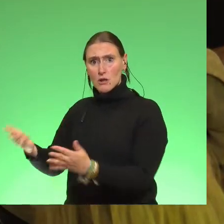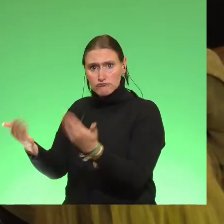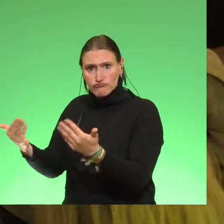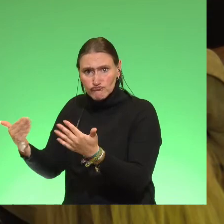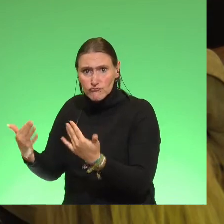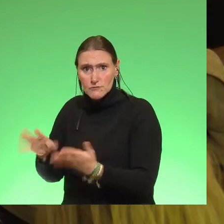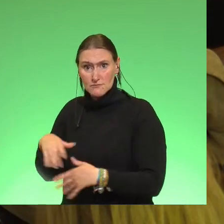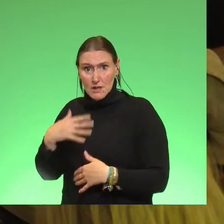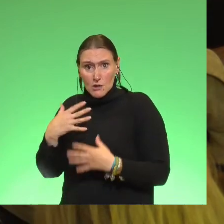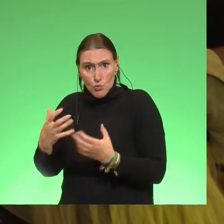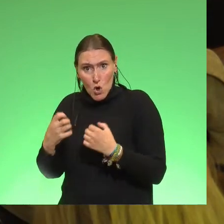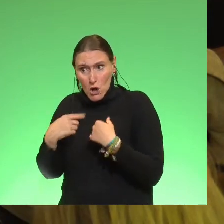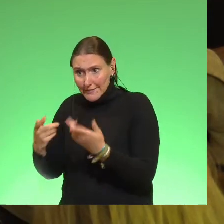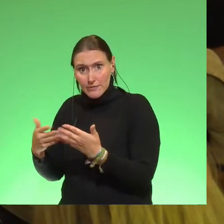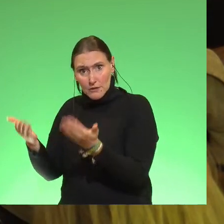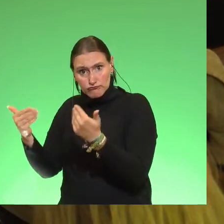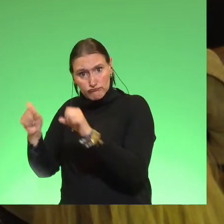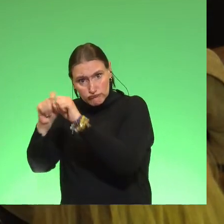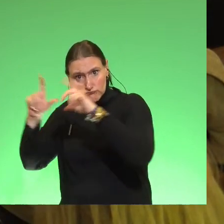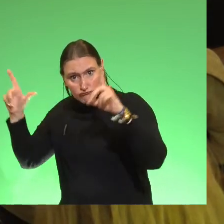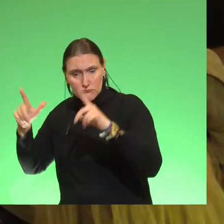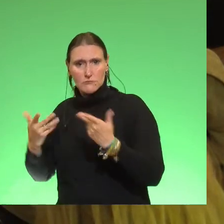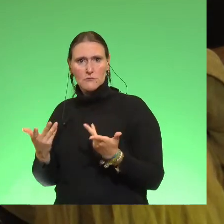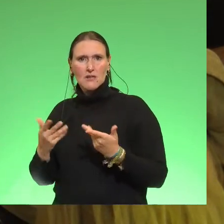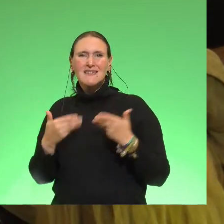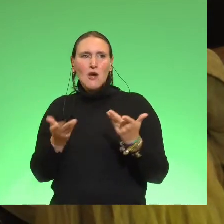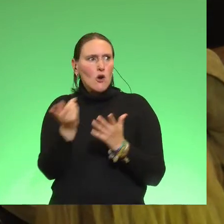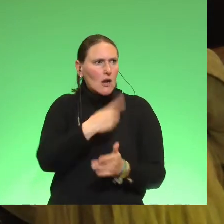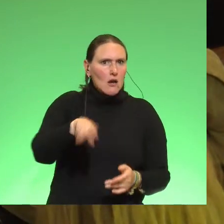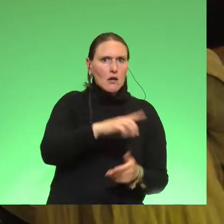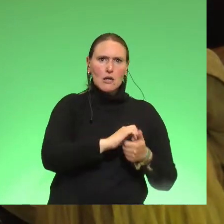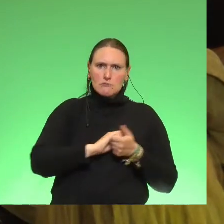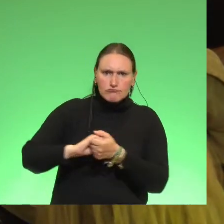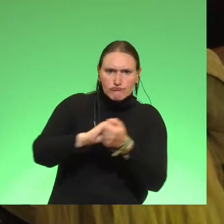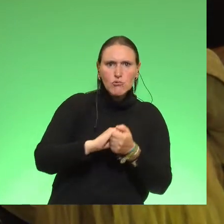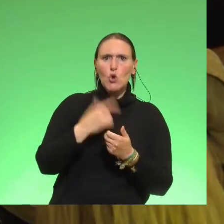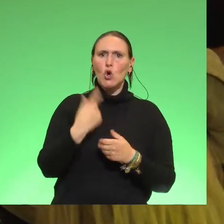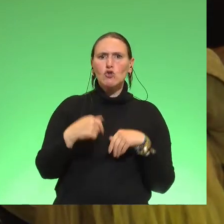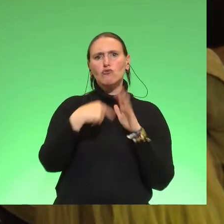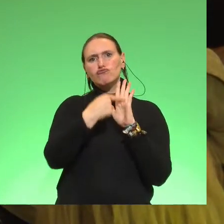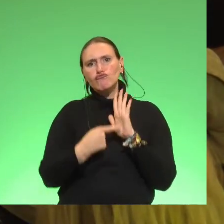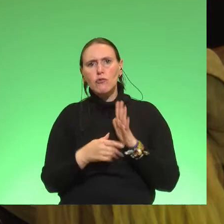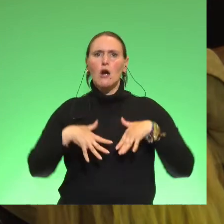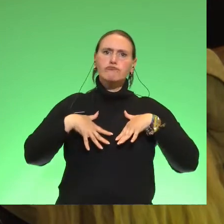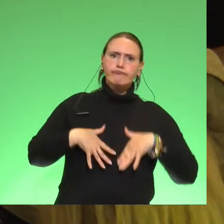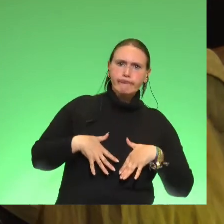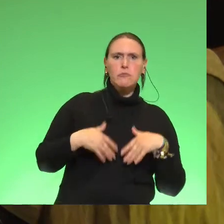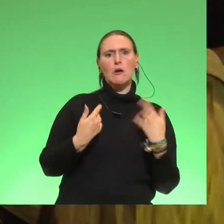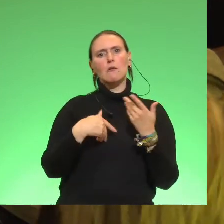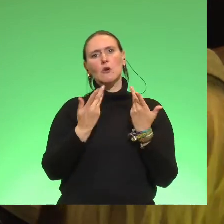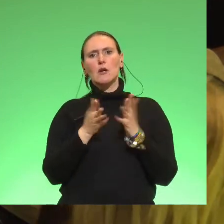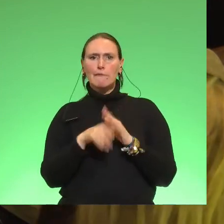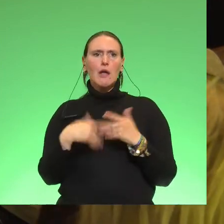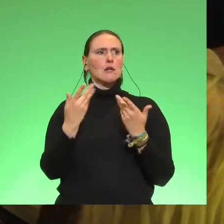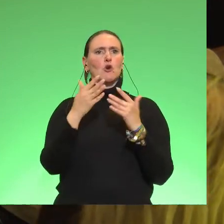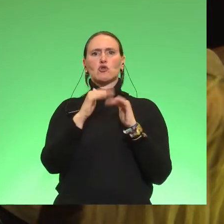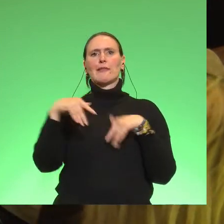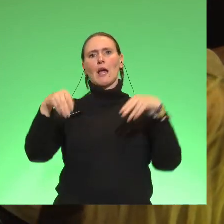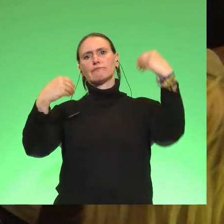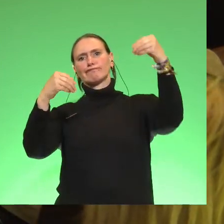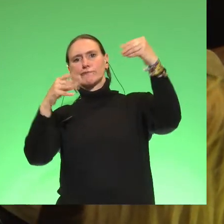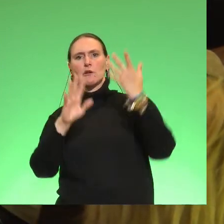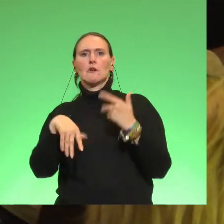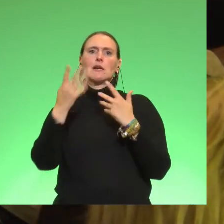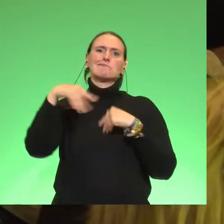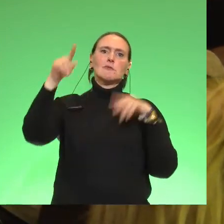lot, and I don't blame it. Like, so many of us are socialized and conditioned. We got our degrees and our PhDs, and we worked hard. And like, everyone